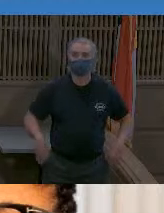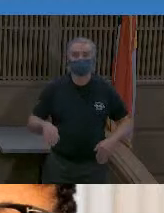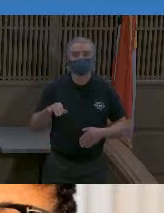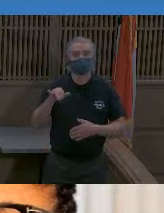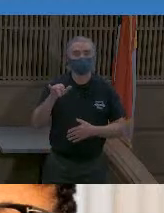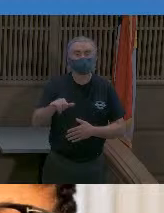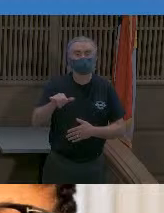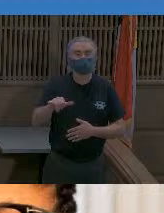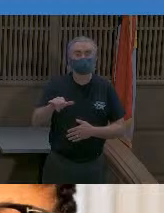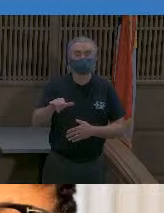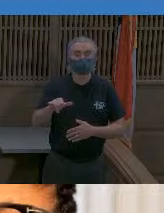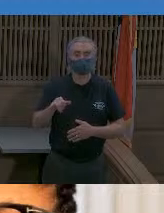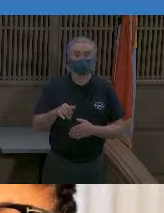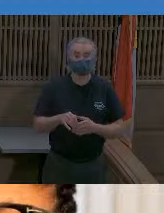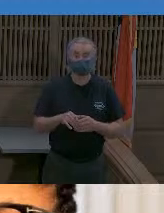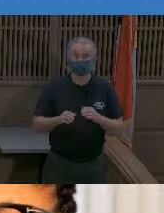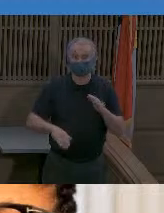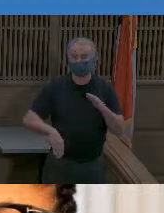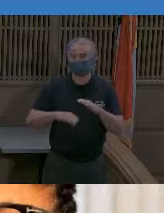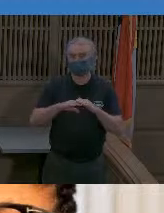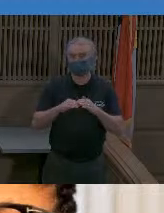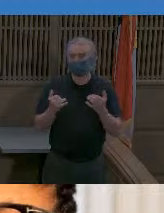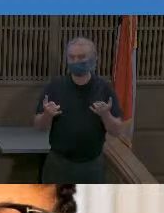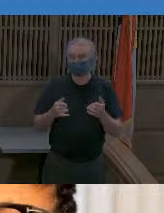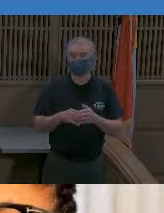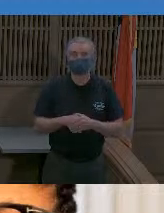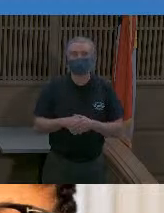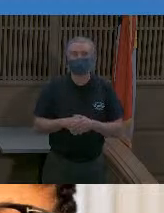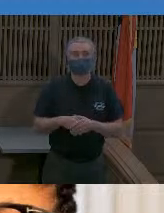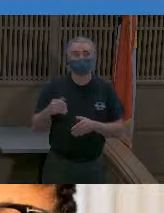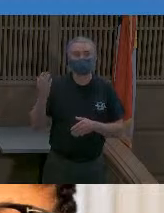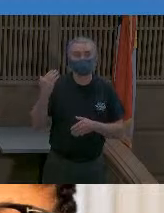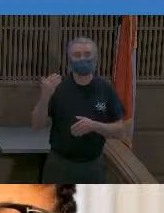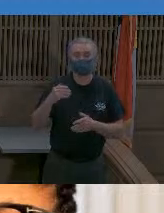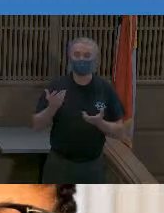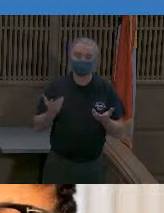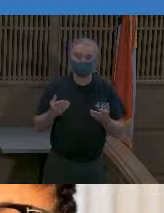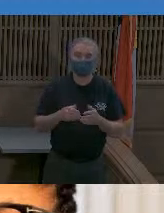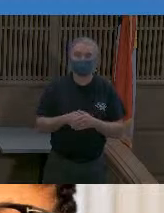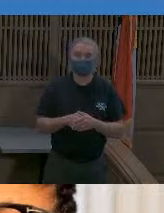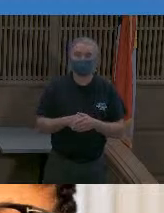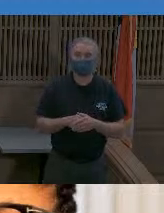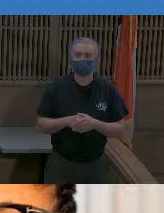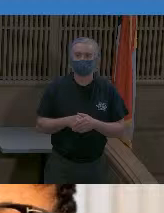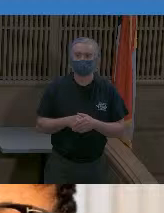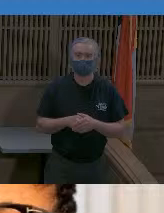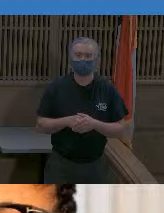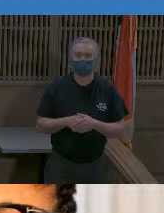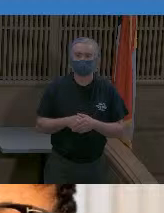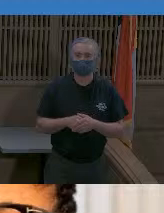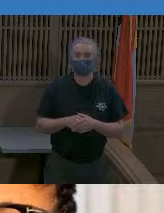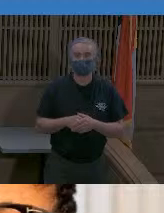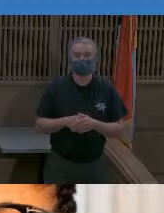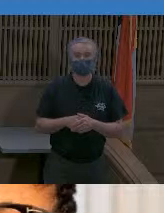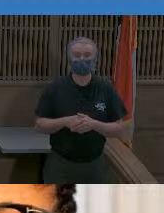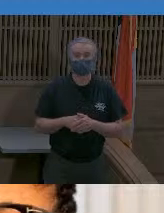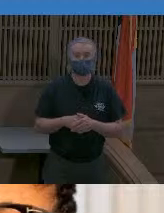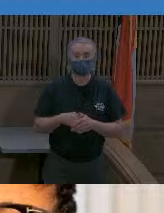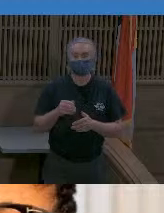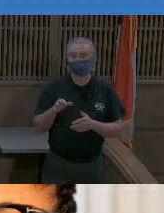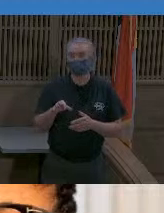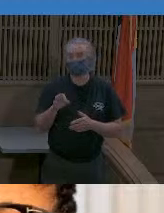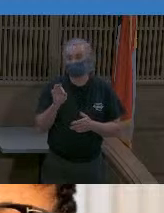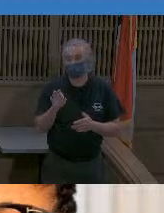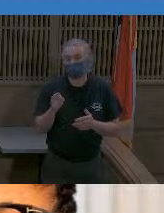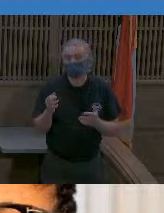Up until now, and I've said this before many times, before our only option was let's